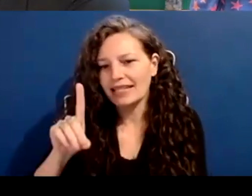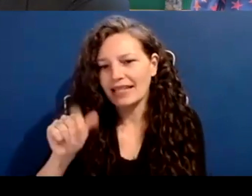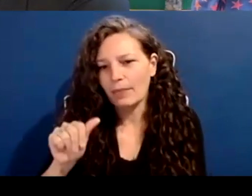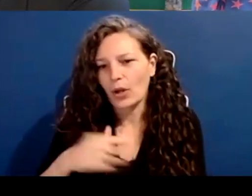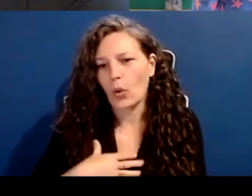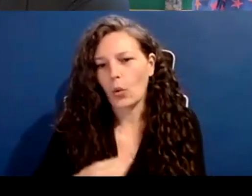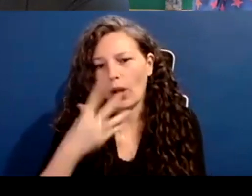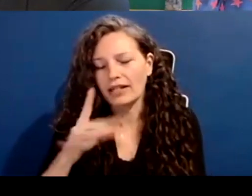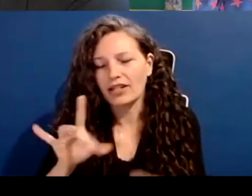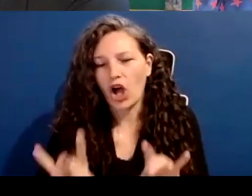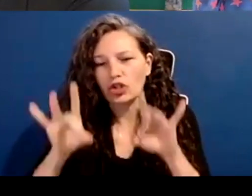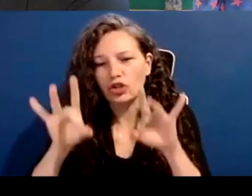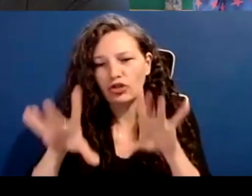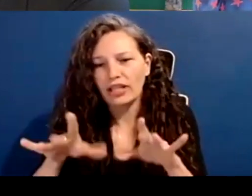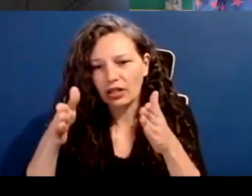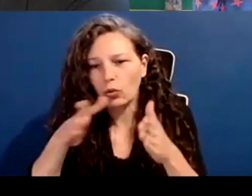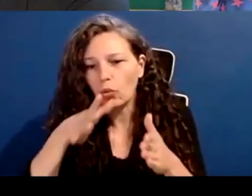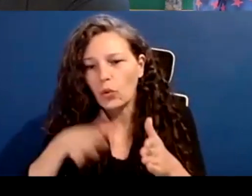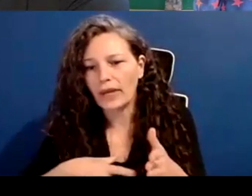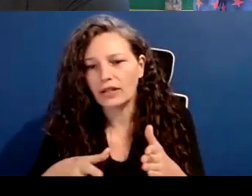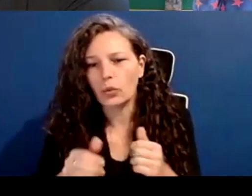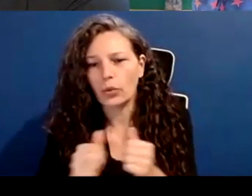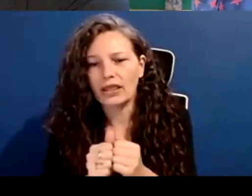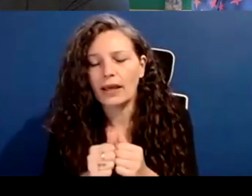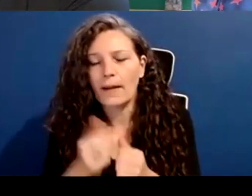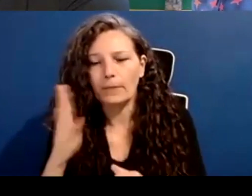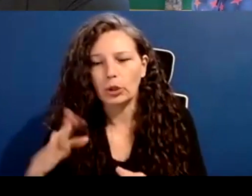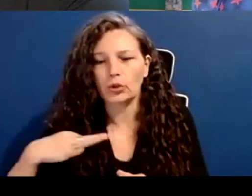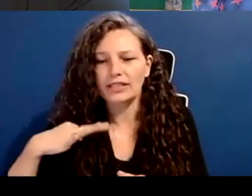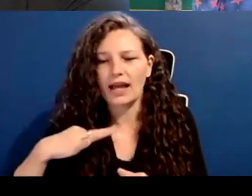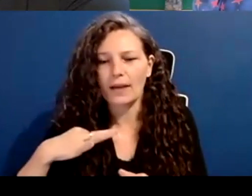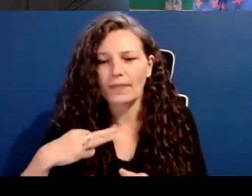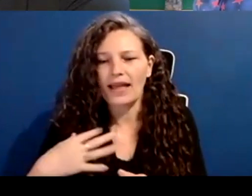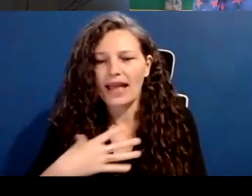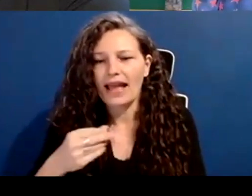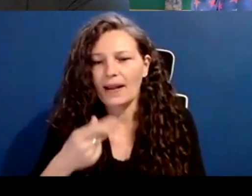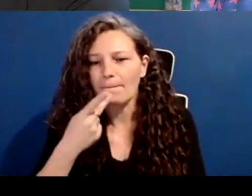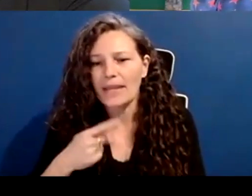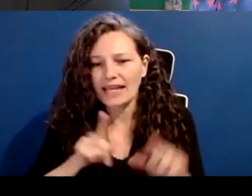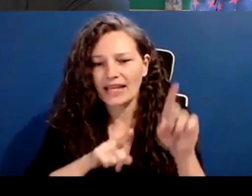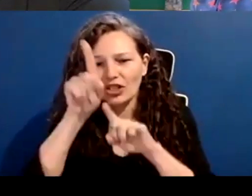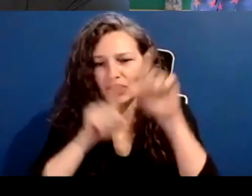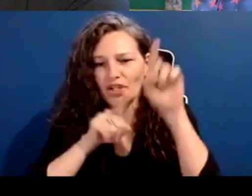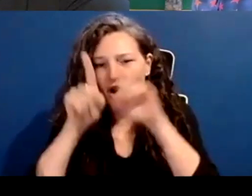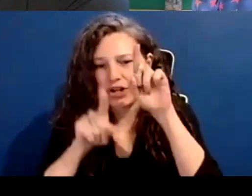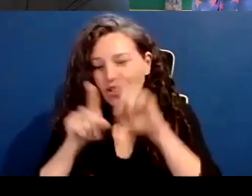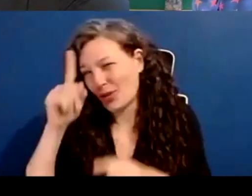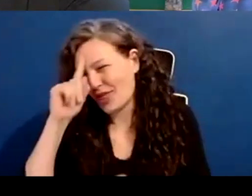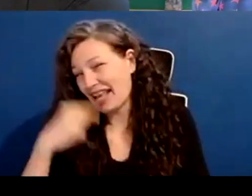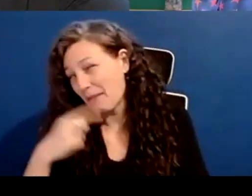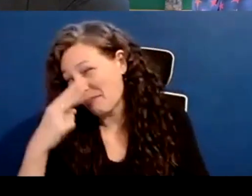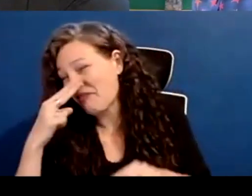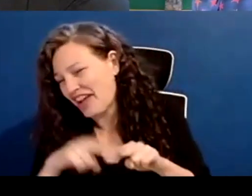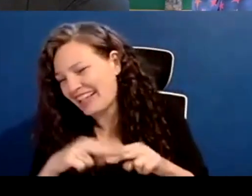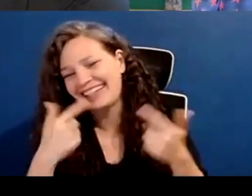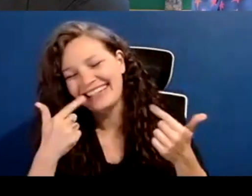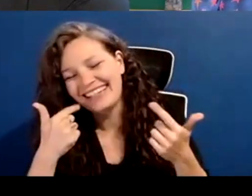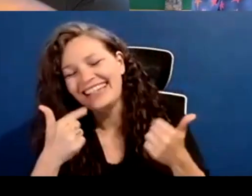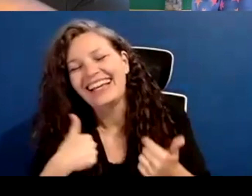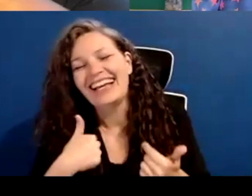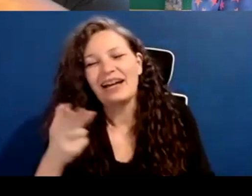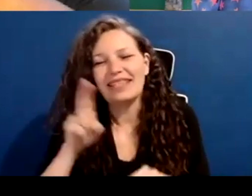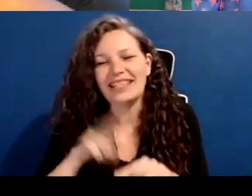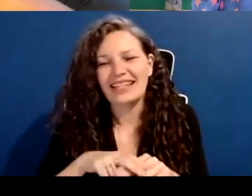wearing blue with pink stars so that you think I'm fun. And I'm sitting in my